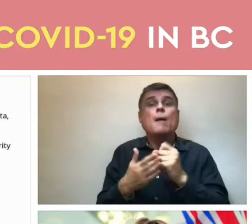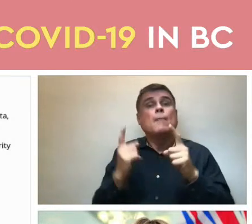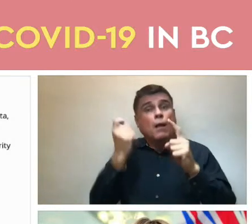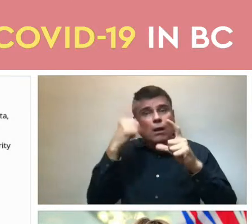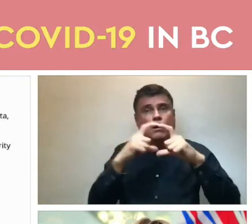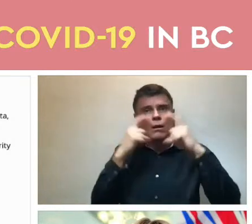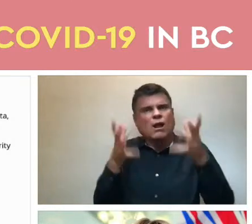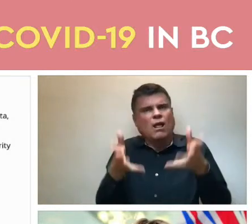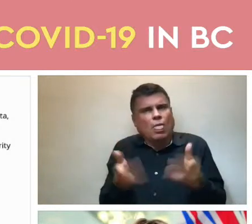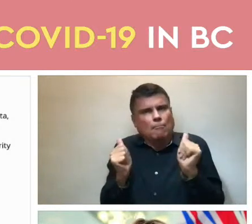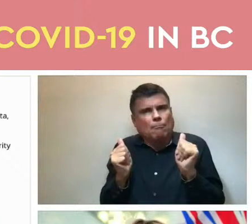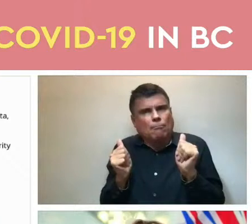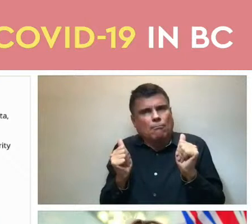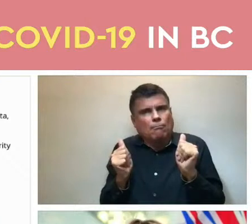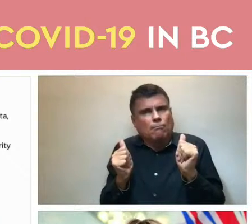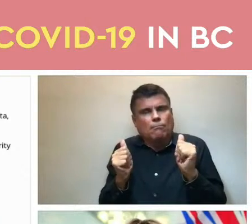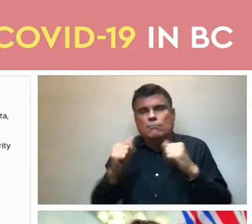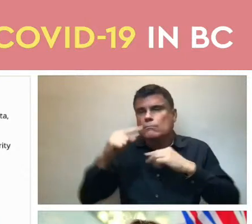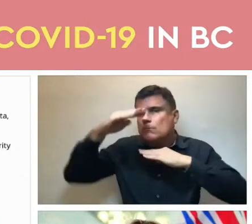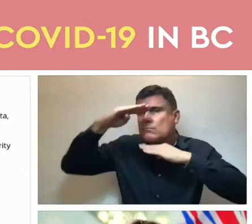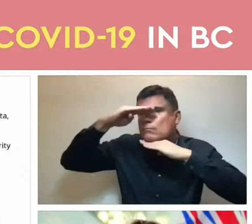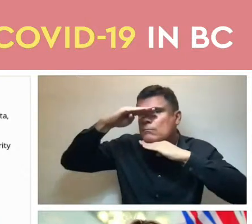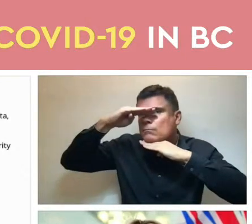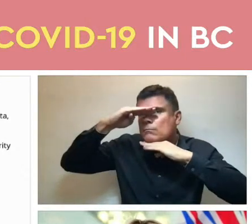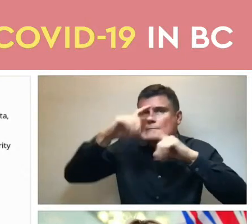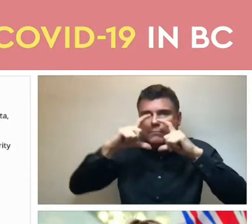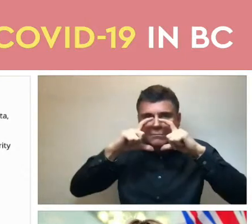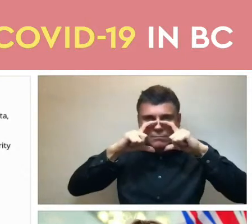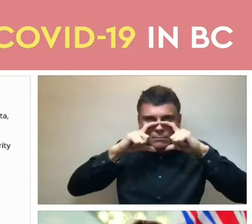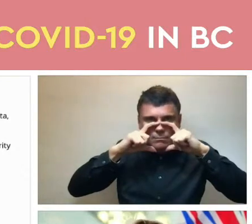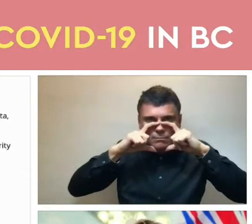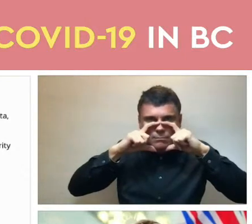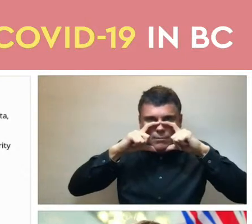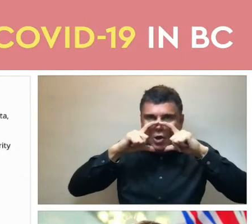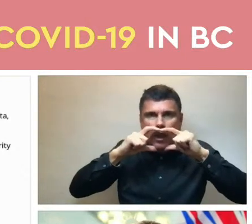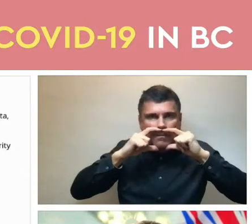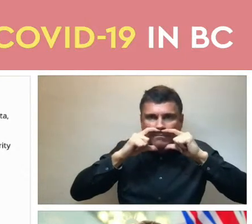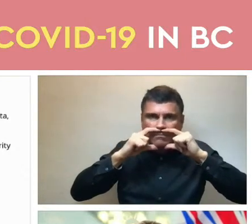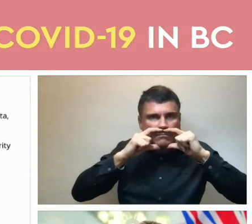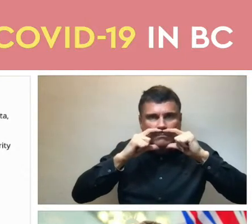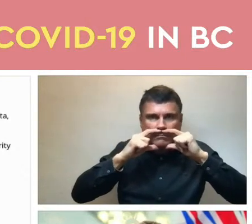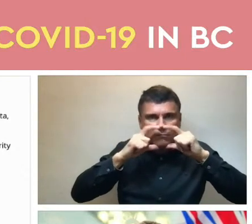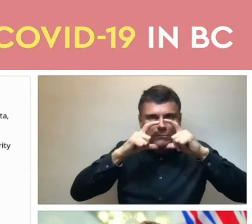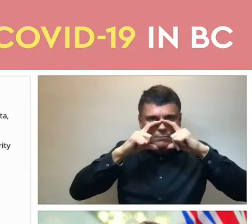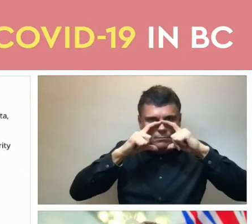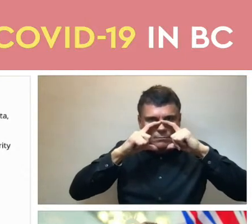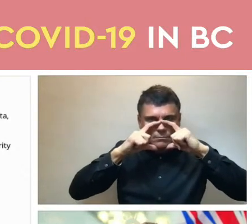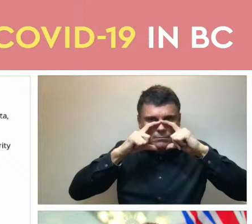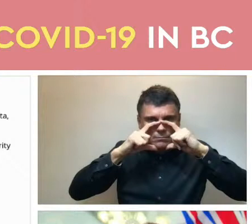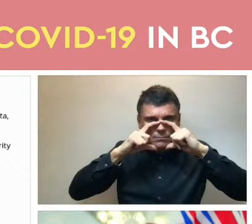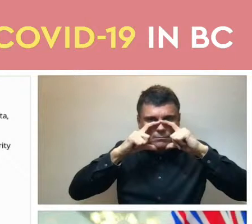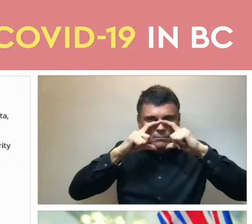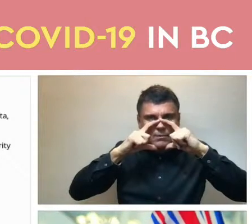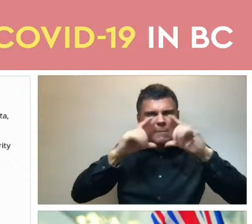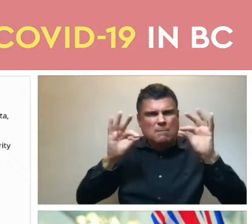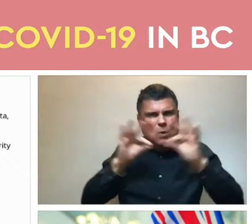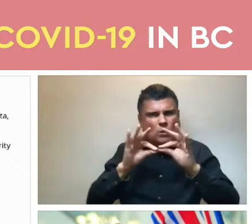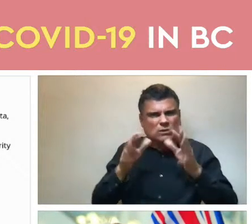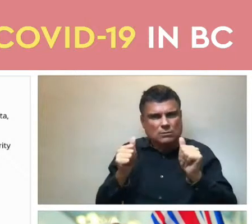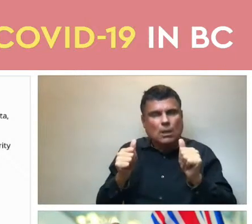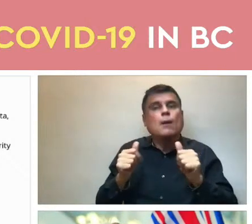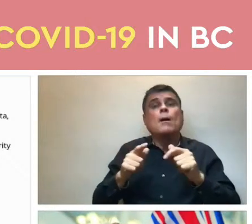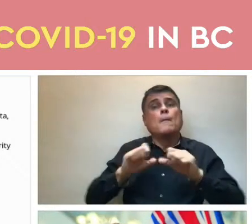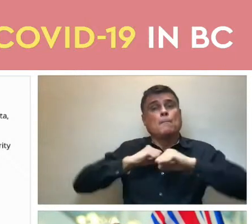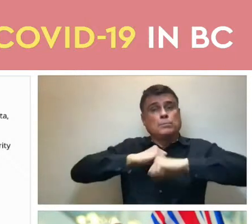nose, and that you are protecting people by wearing your mask, and they protect you by wearing theirs.